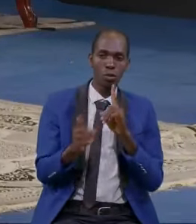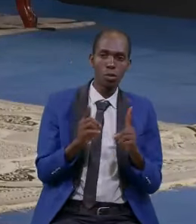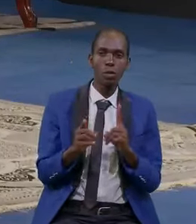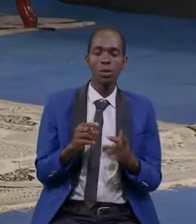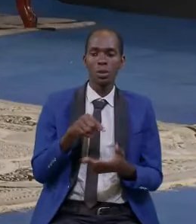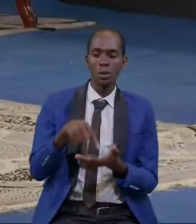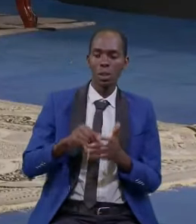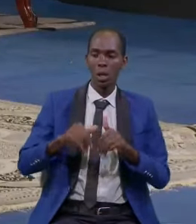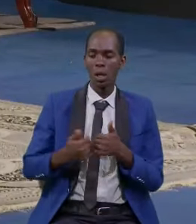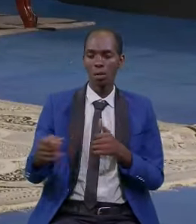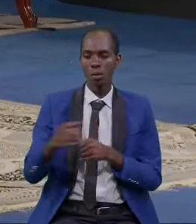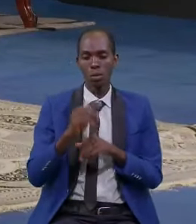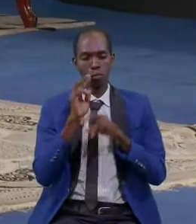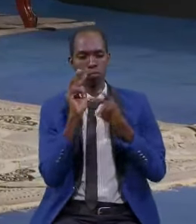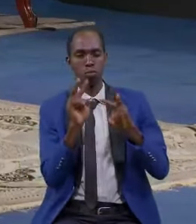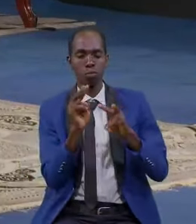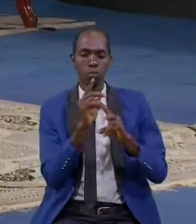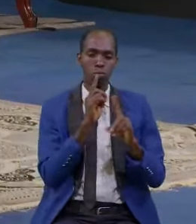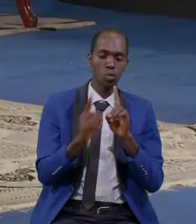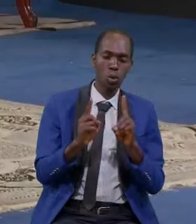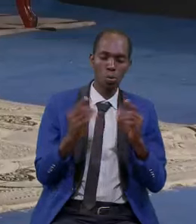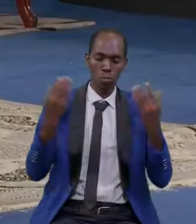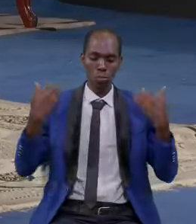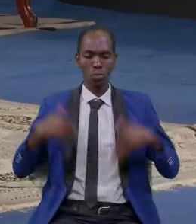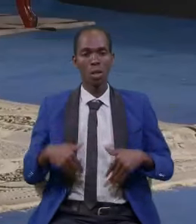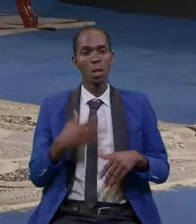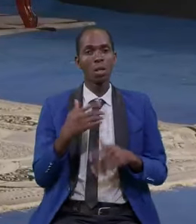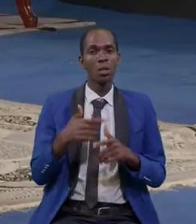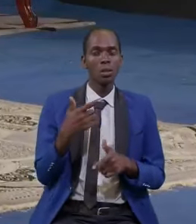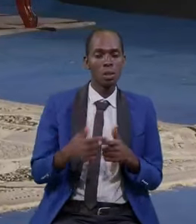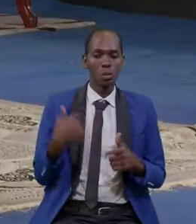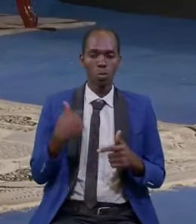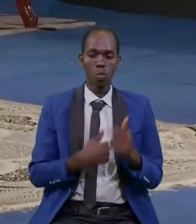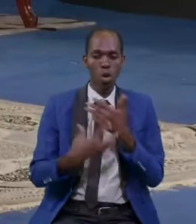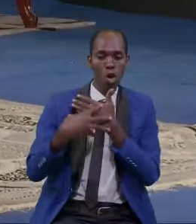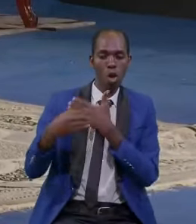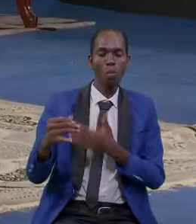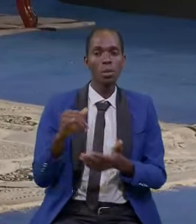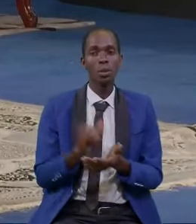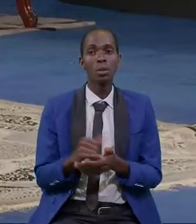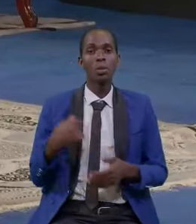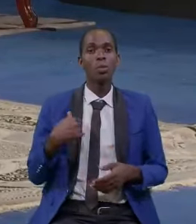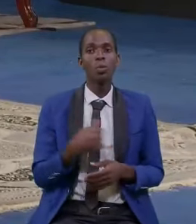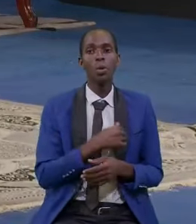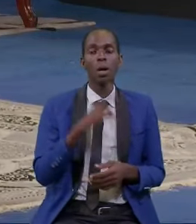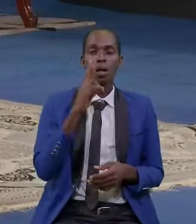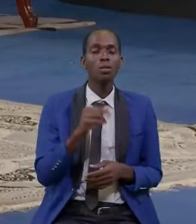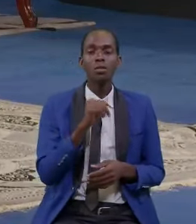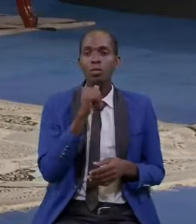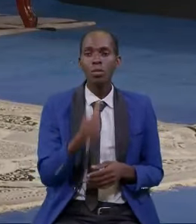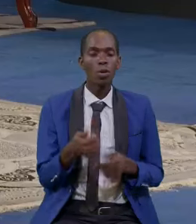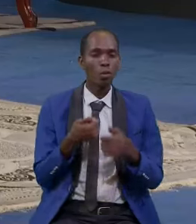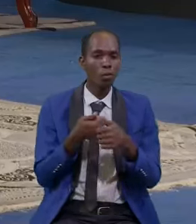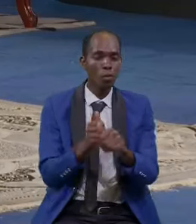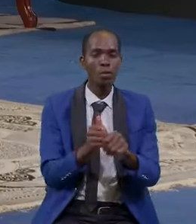walk, and this is how they dress, and then we copy that. We're not receiving patterns or